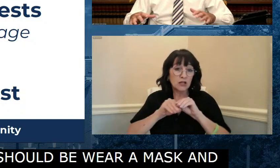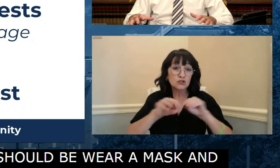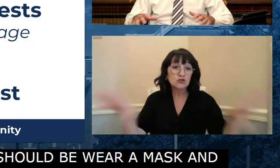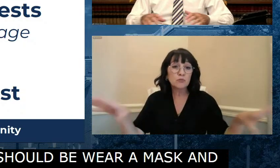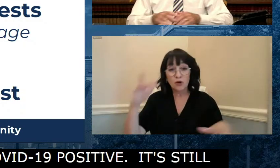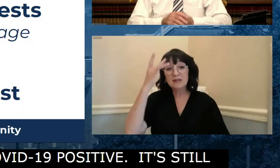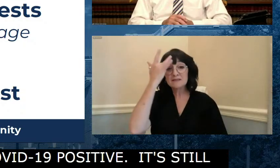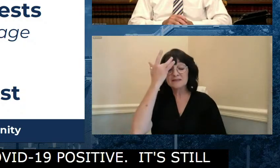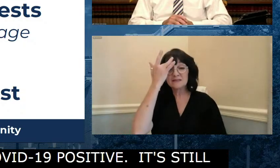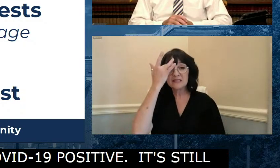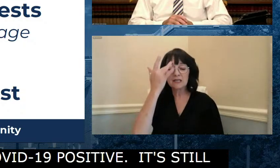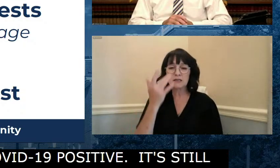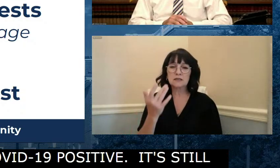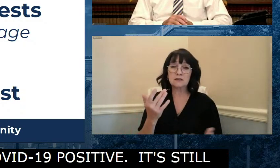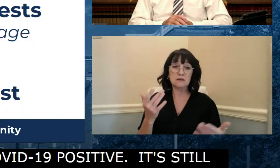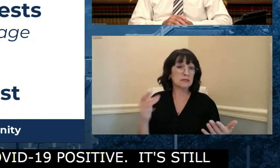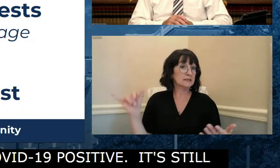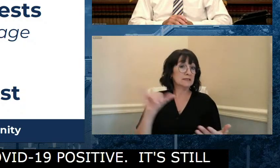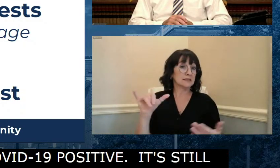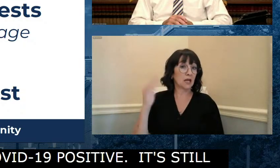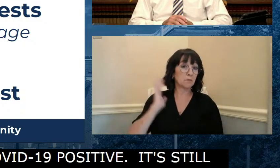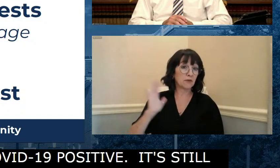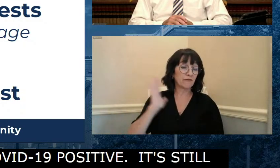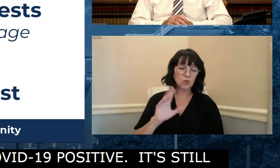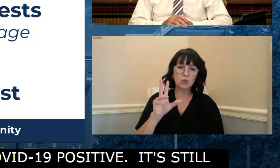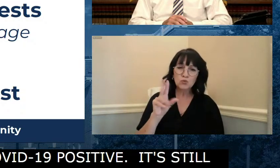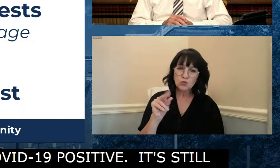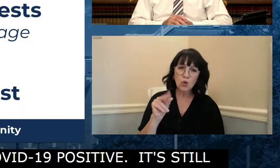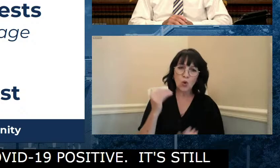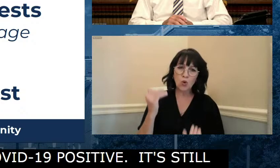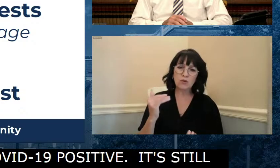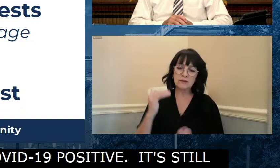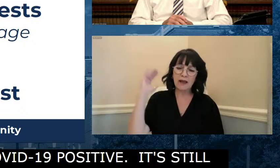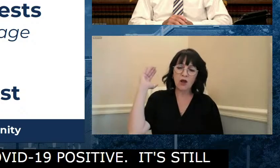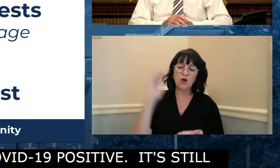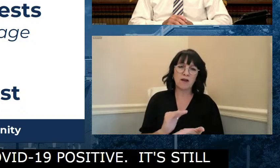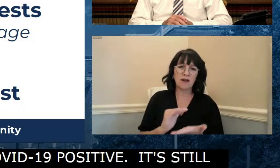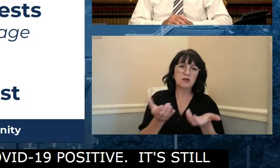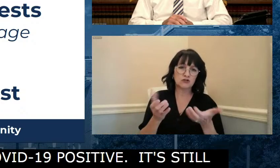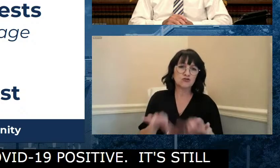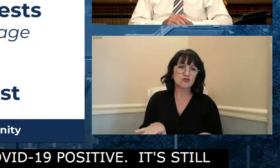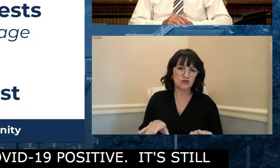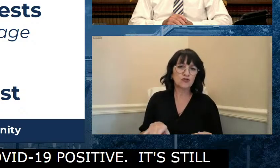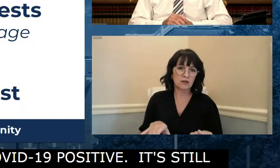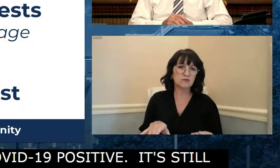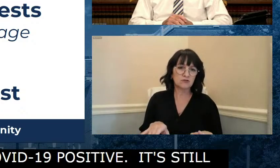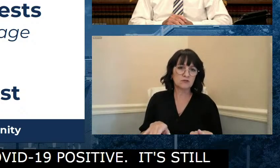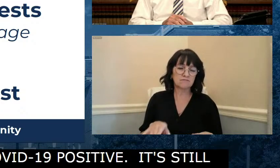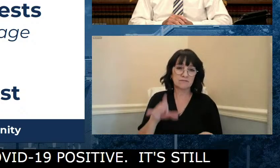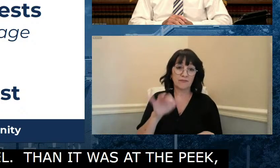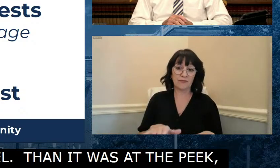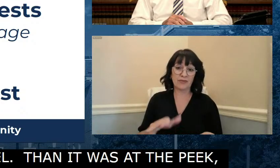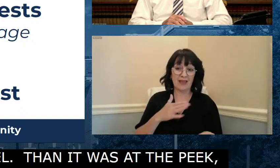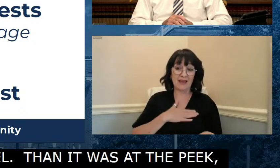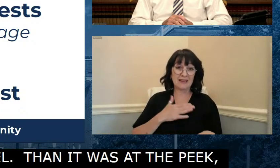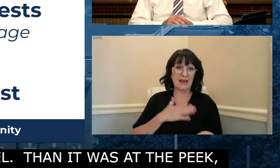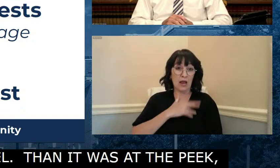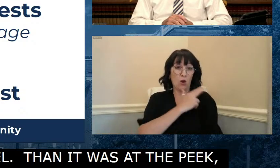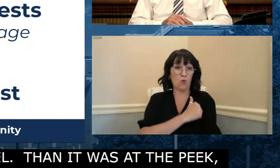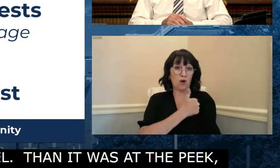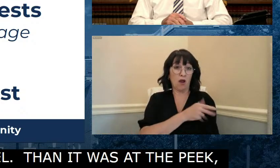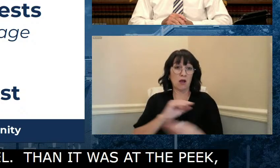much, much lower level than it was at the peak. Our peak in hospitalizations was